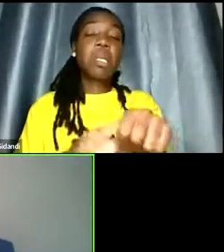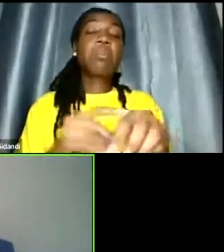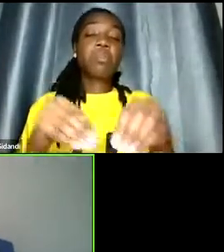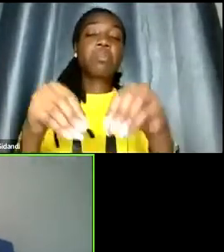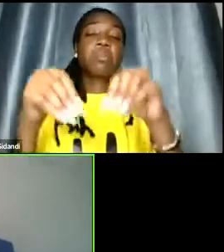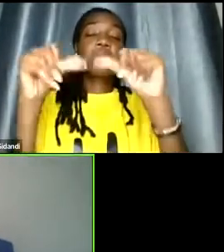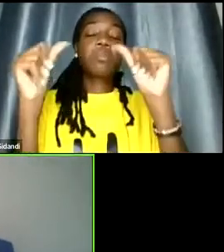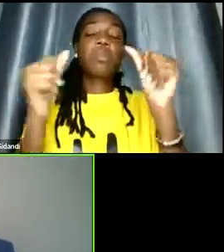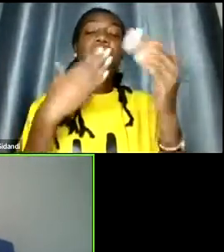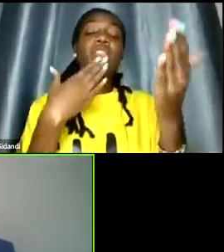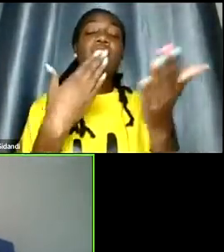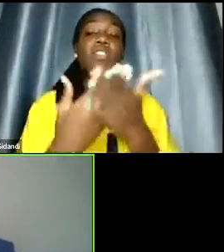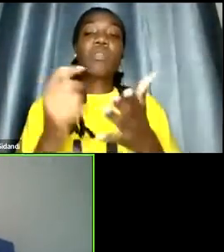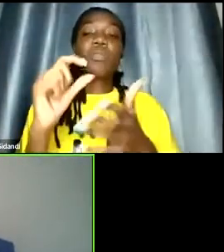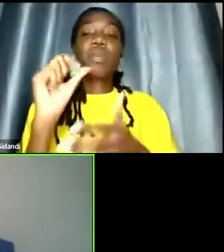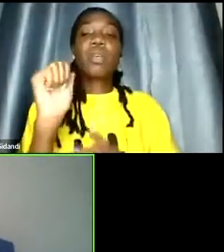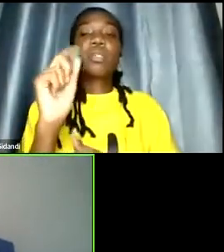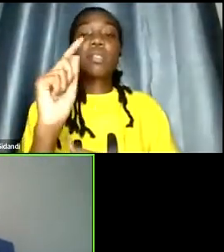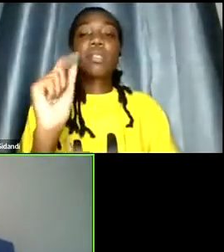Atara Solutions.